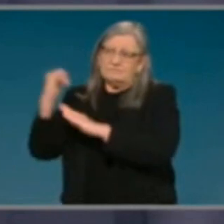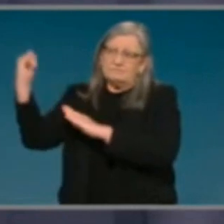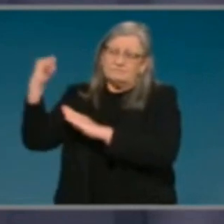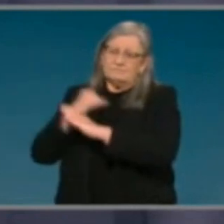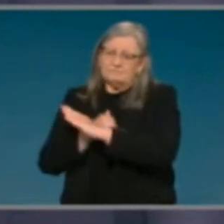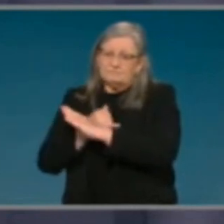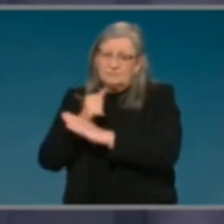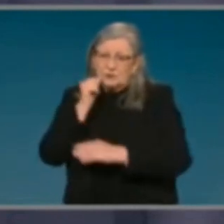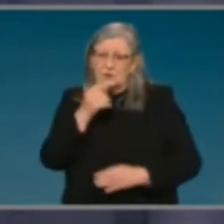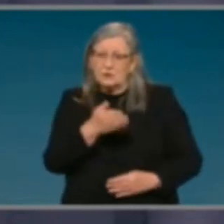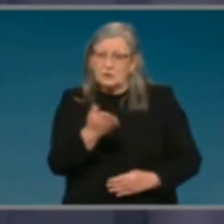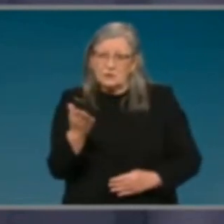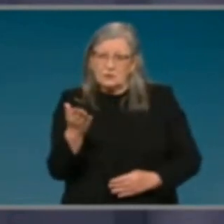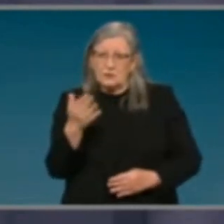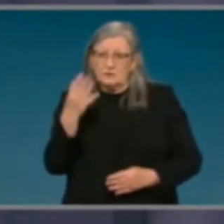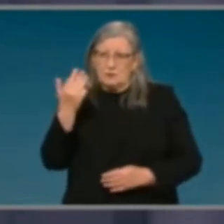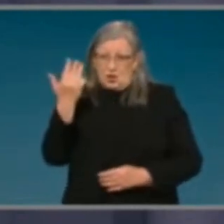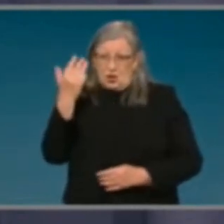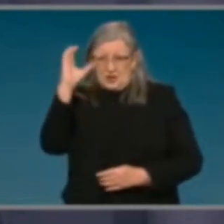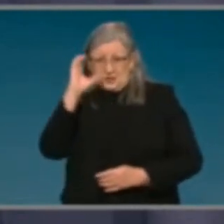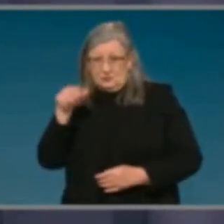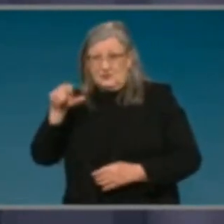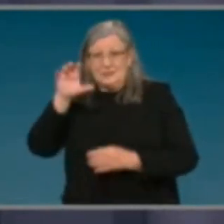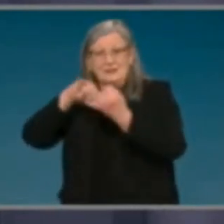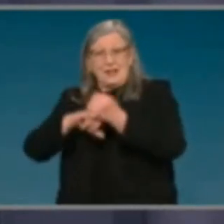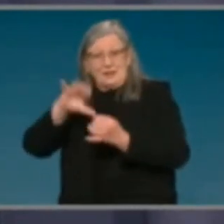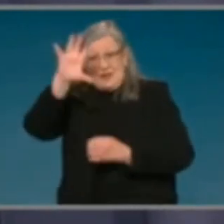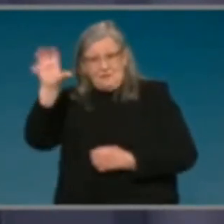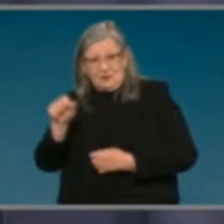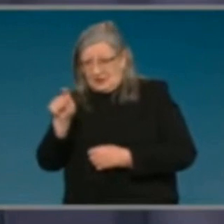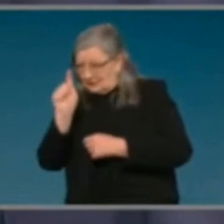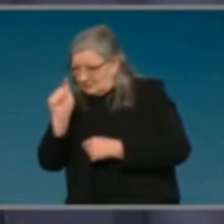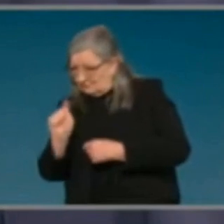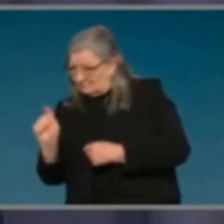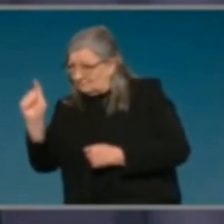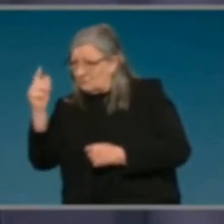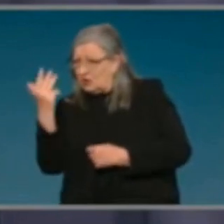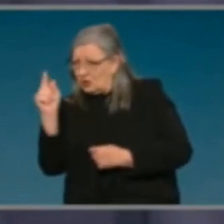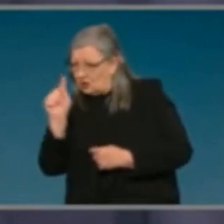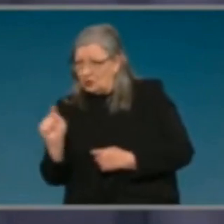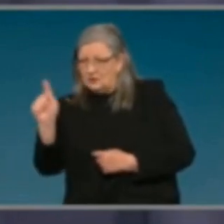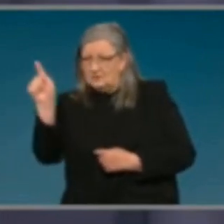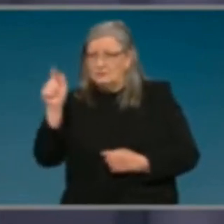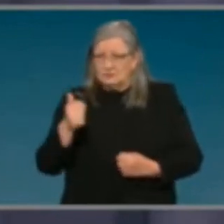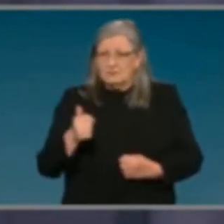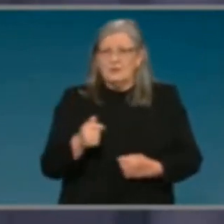from 9 countries in southern Africa. We have temporarily banned